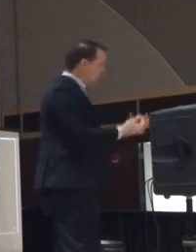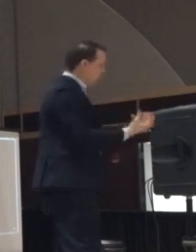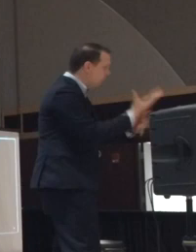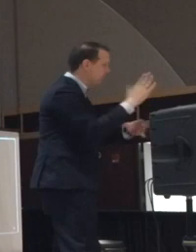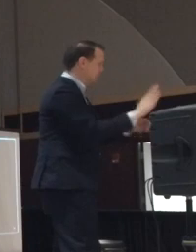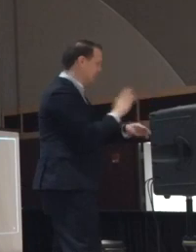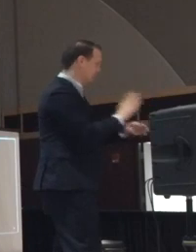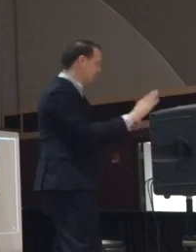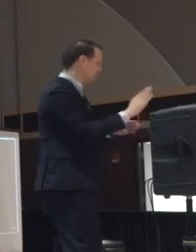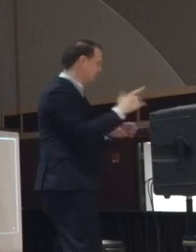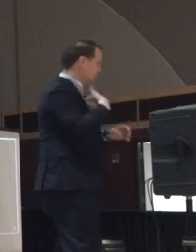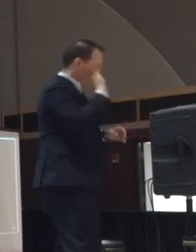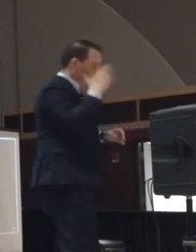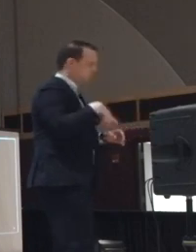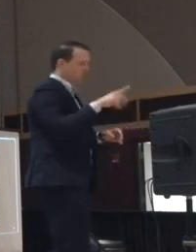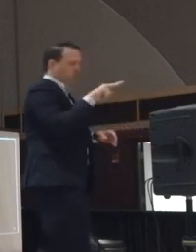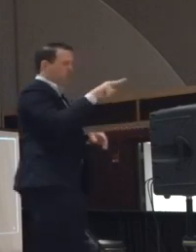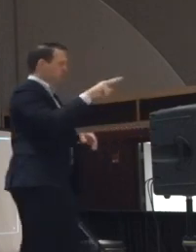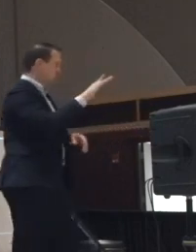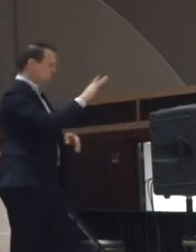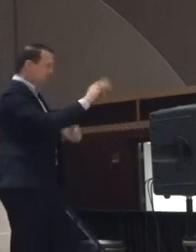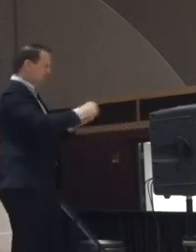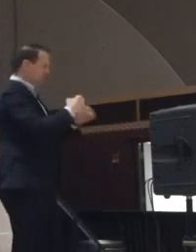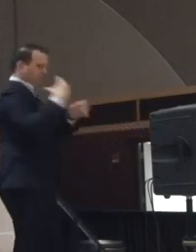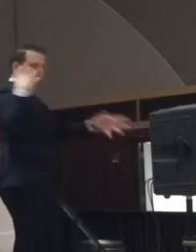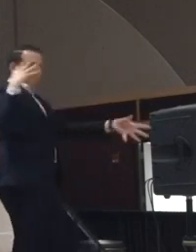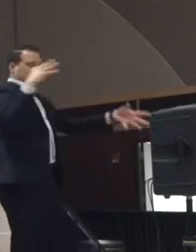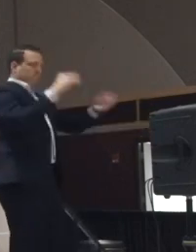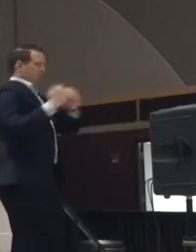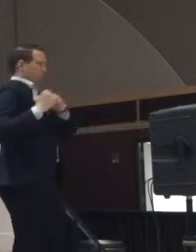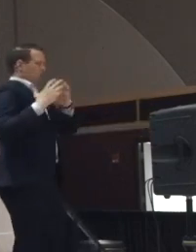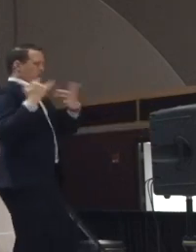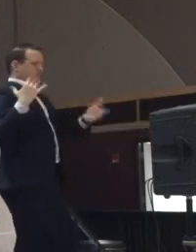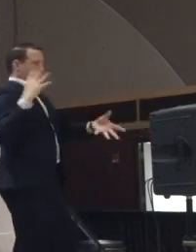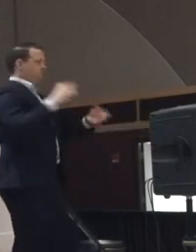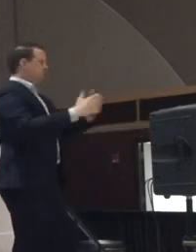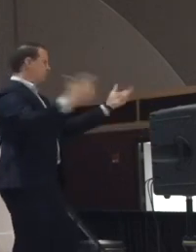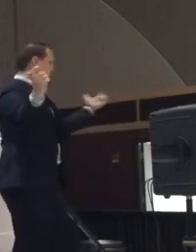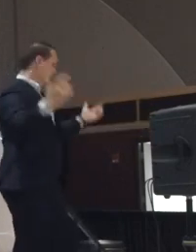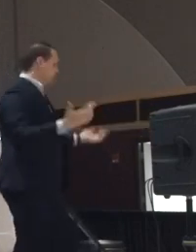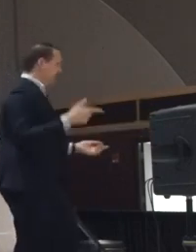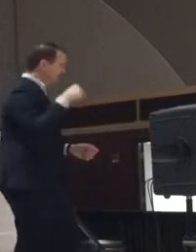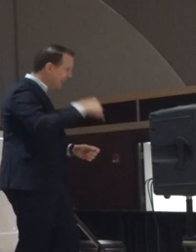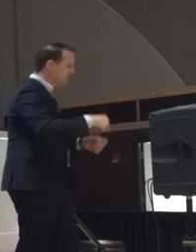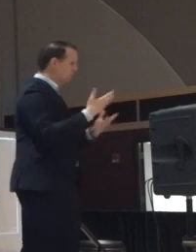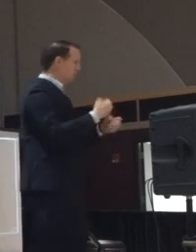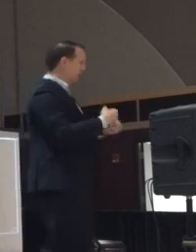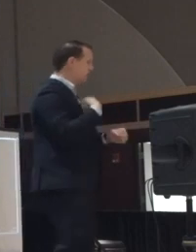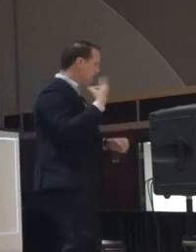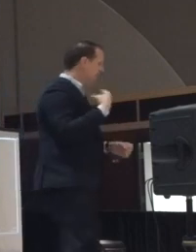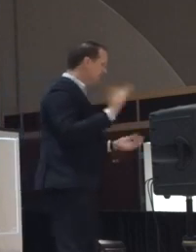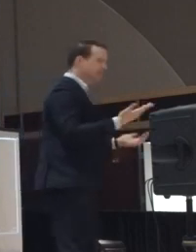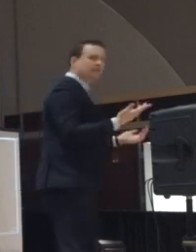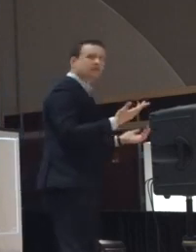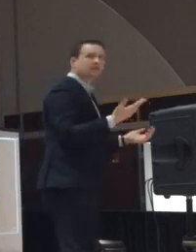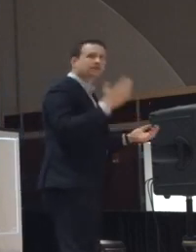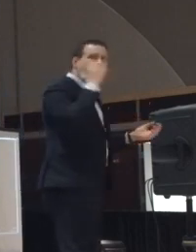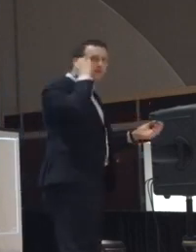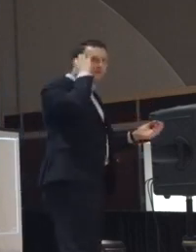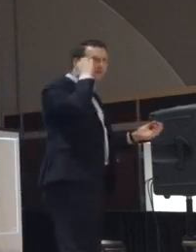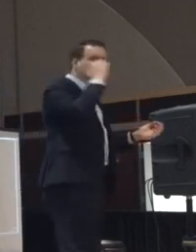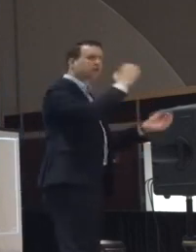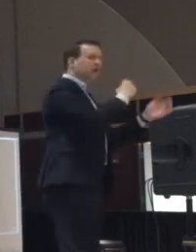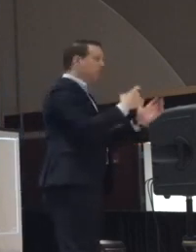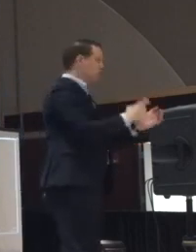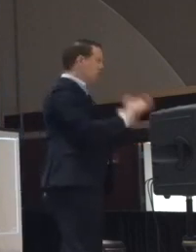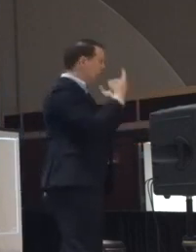business. I watched him 25 years ago start out. This is what's making me crazy. And the